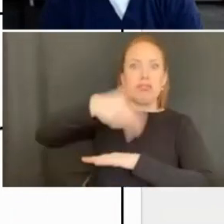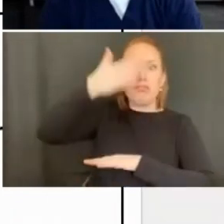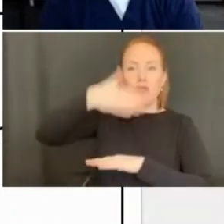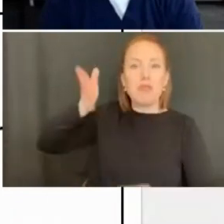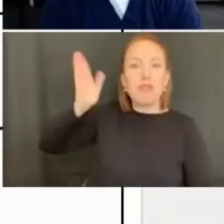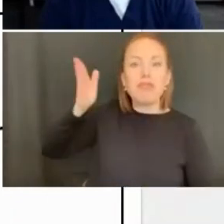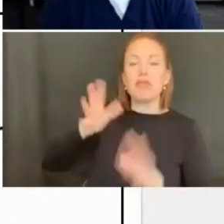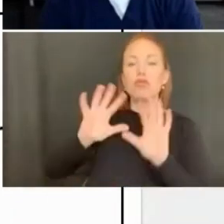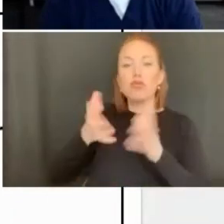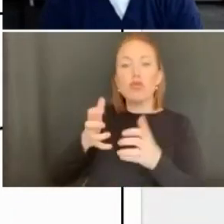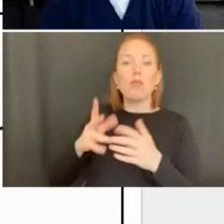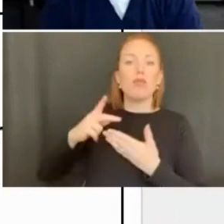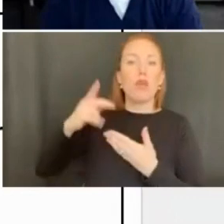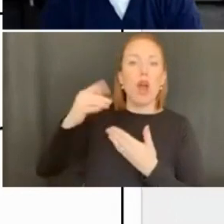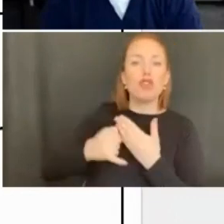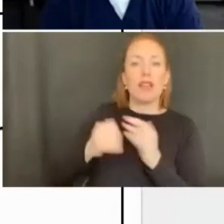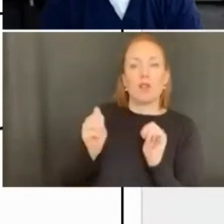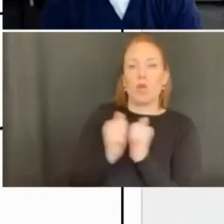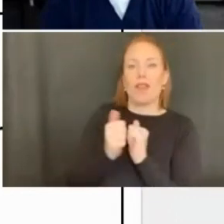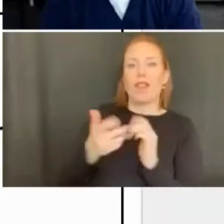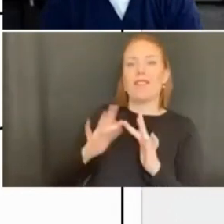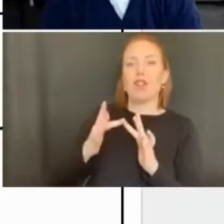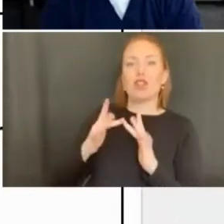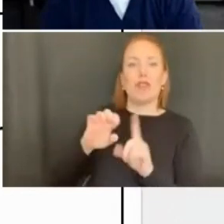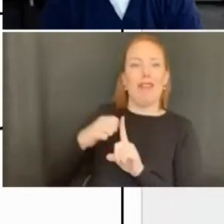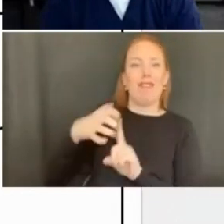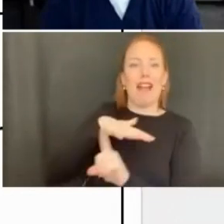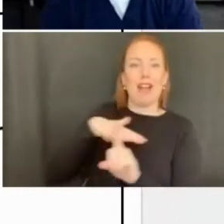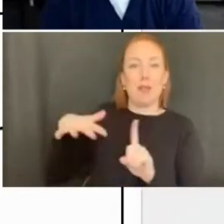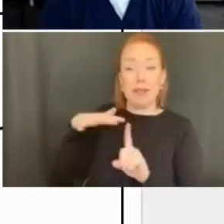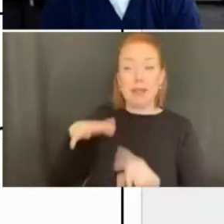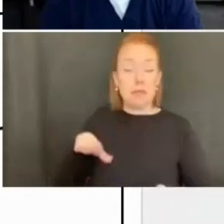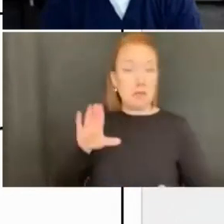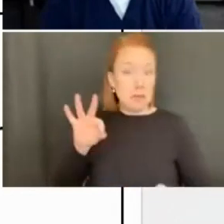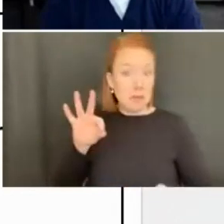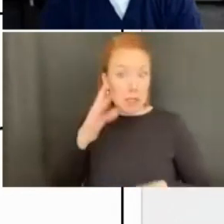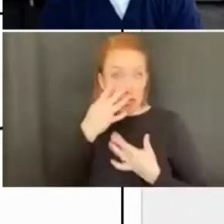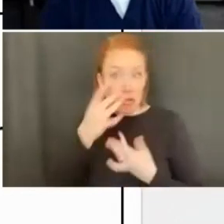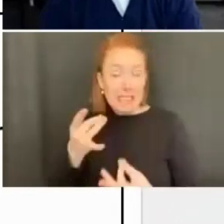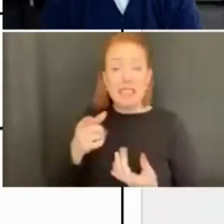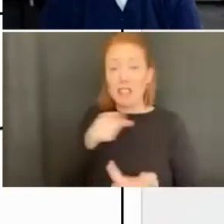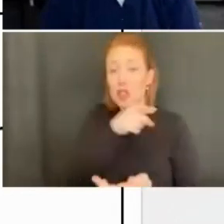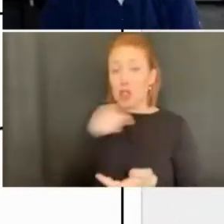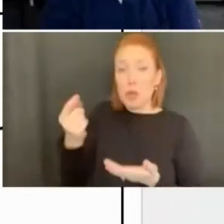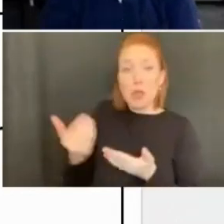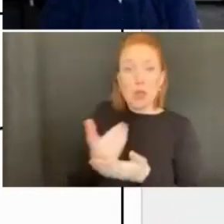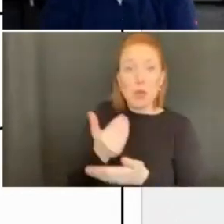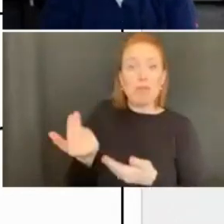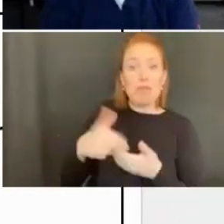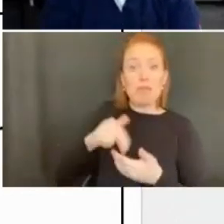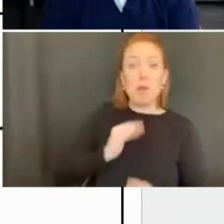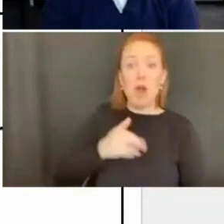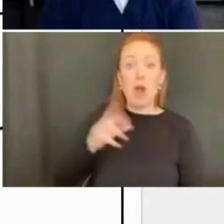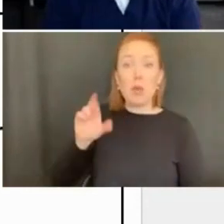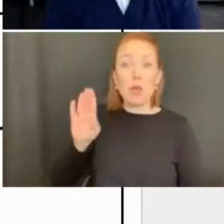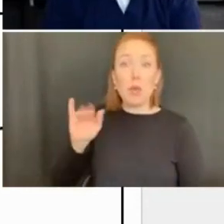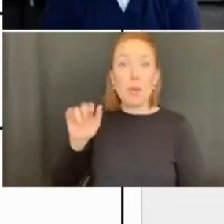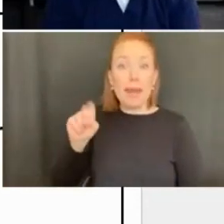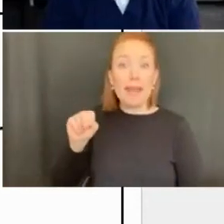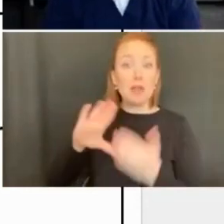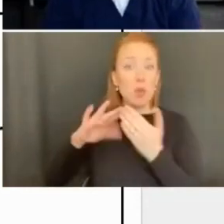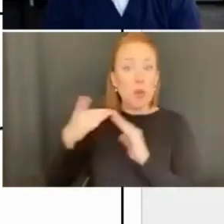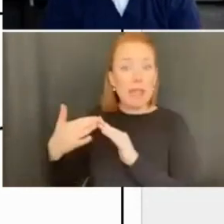projects through virtual environments. So if you're new to our Rubin community, you don't have these resources yet, and you're